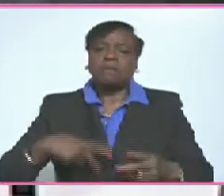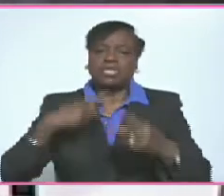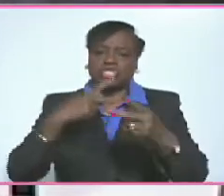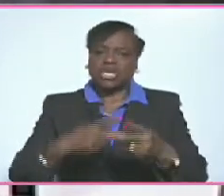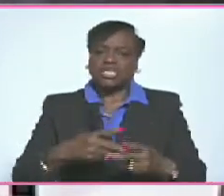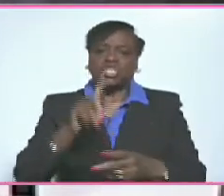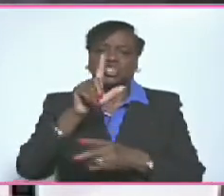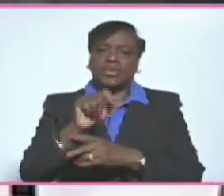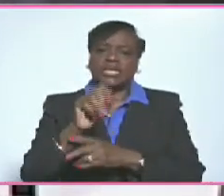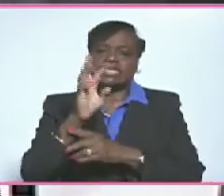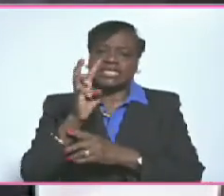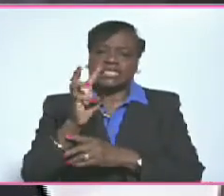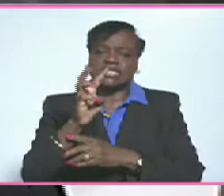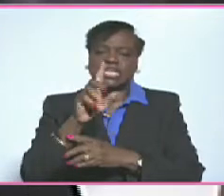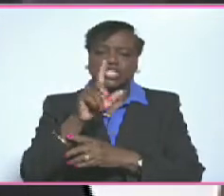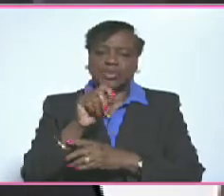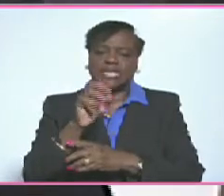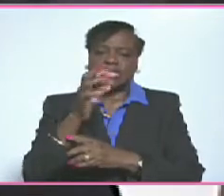2016-17 budget.